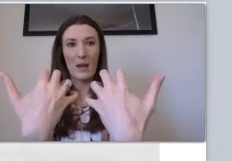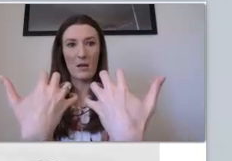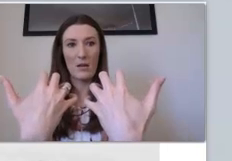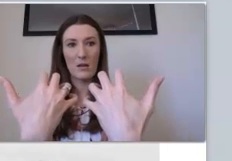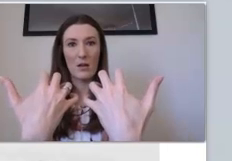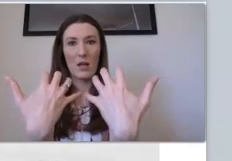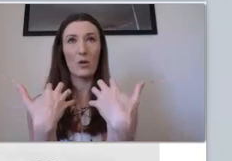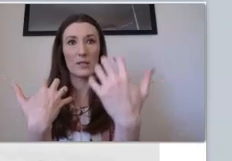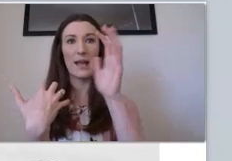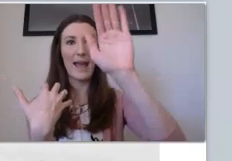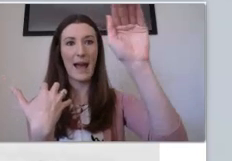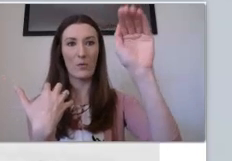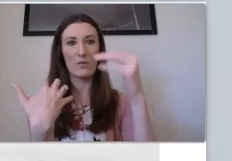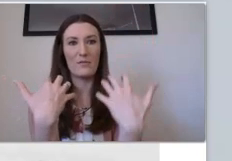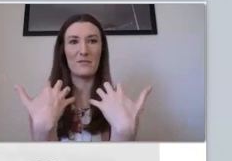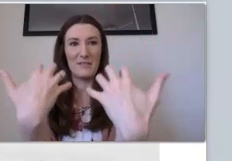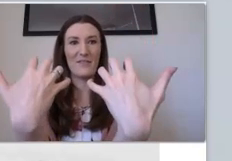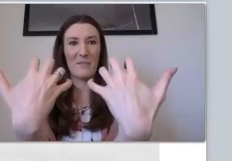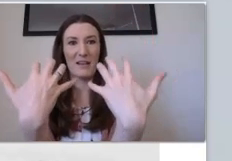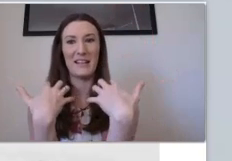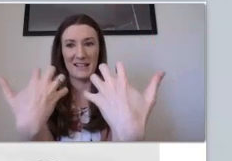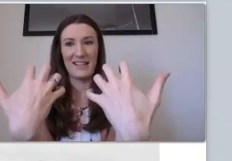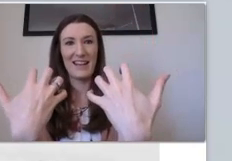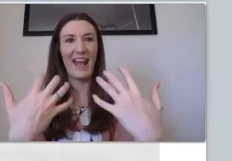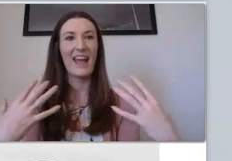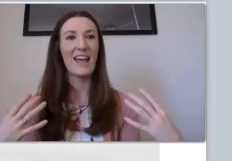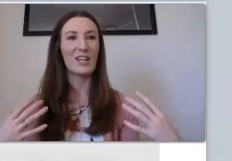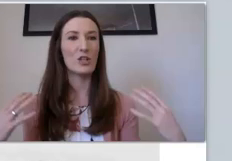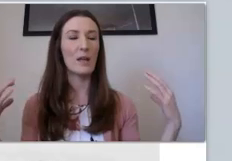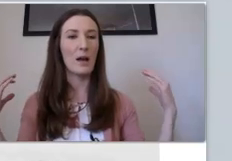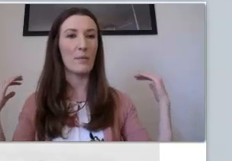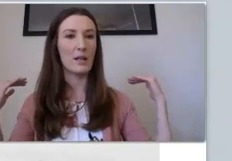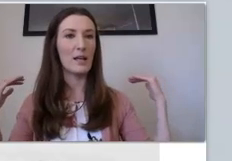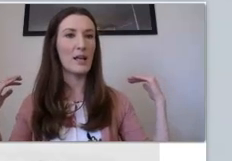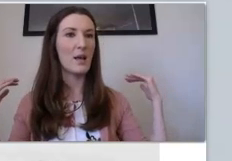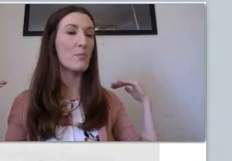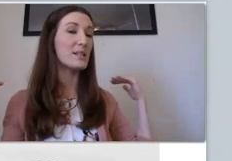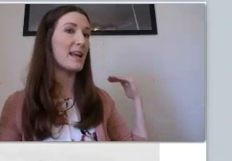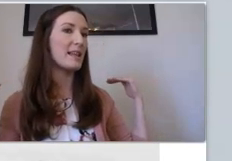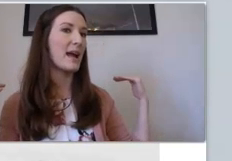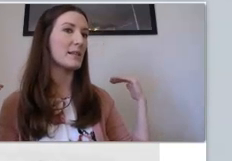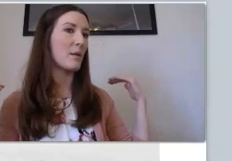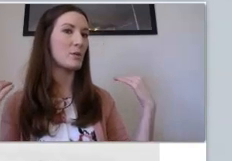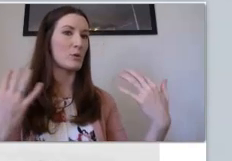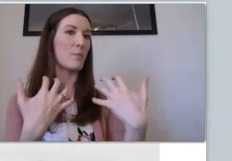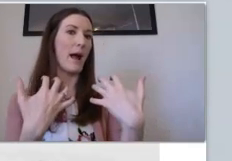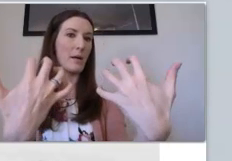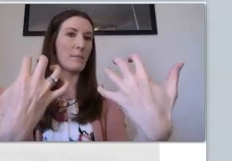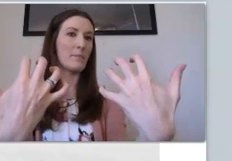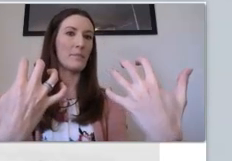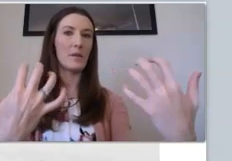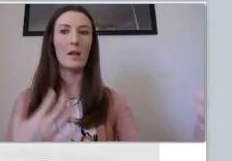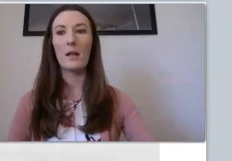in. It goes out, if that makes sense. Okay, it should be coming, pretending that it's coming towards your